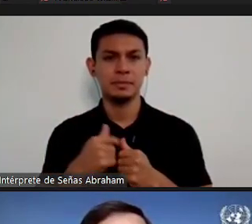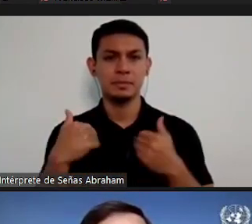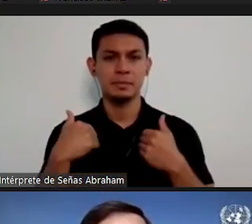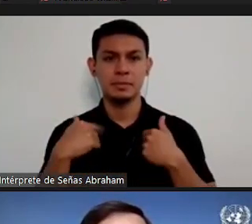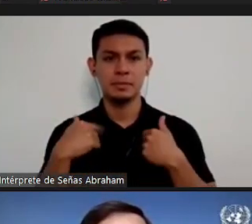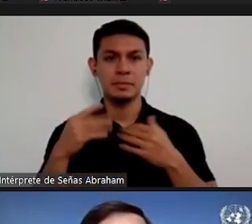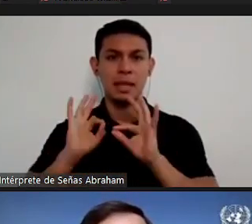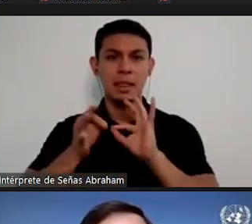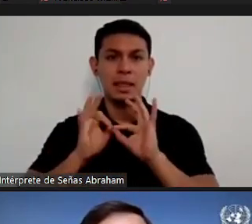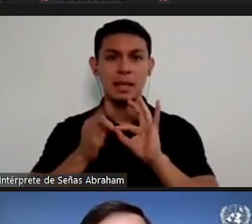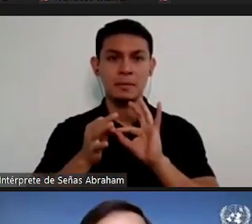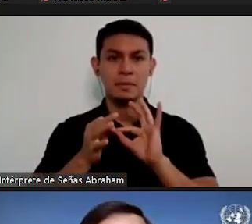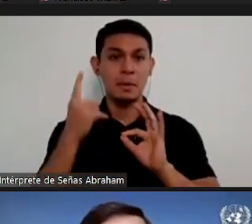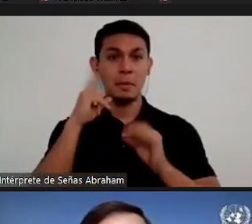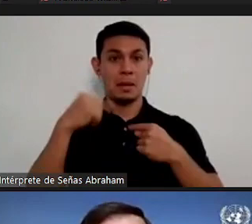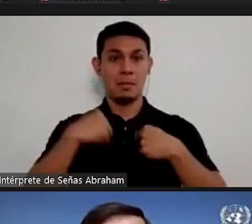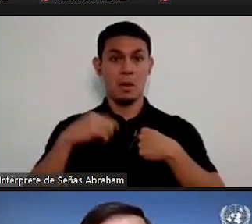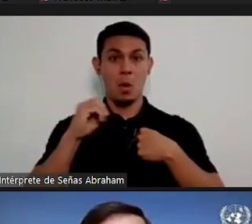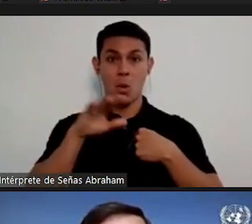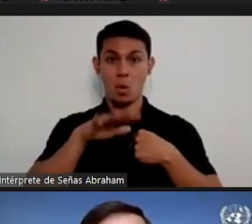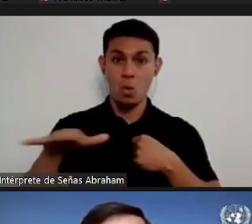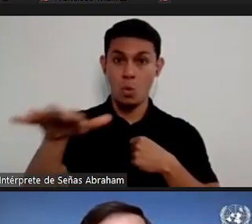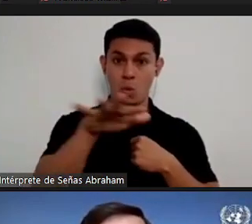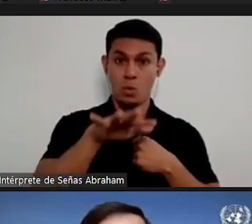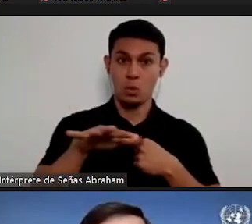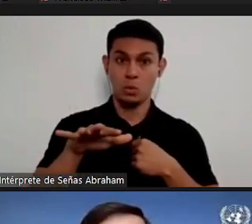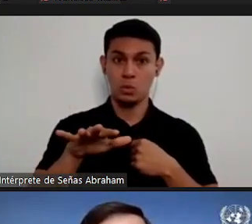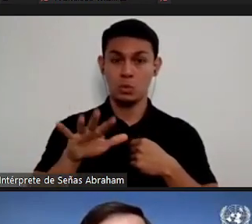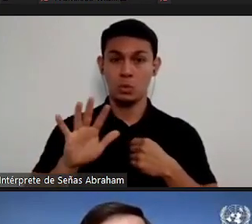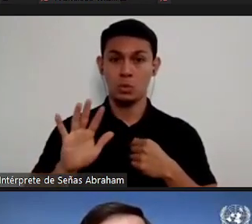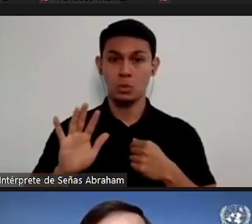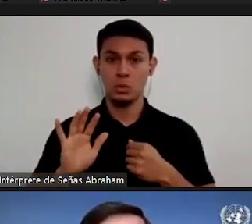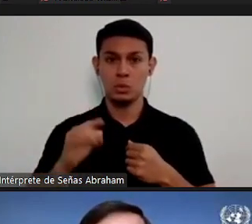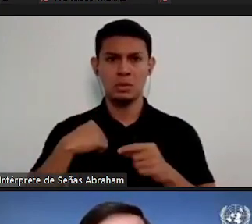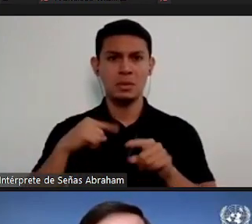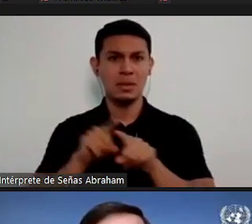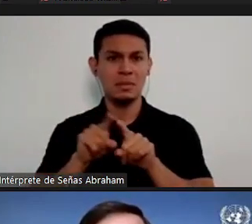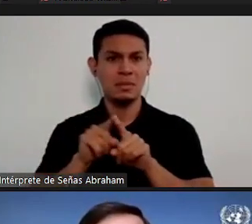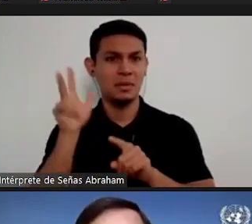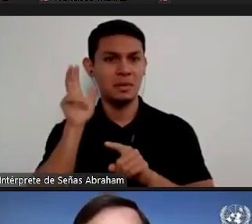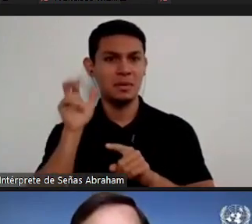i think there's an echo from the interpreter i don't know if it's just me or if it's everyone